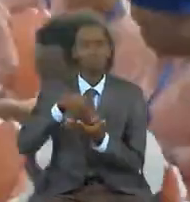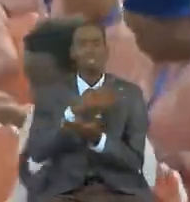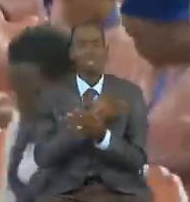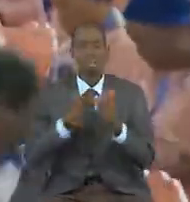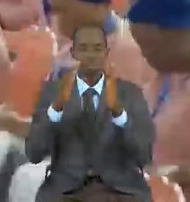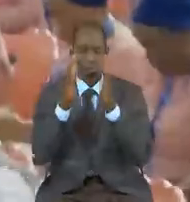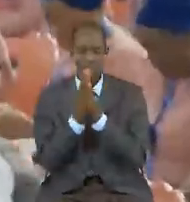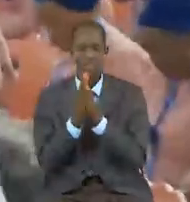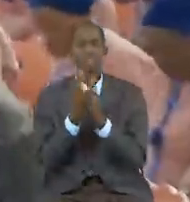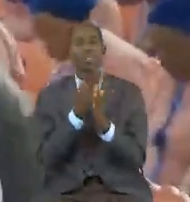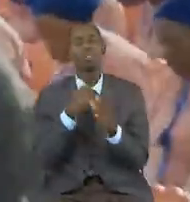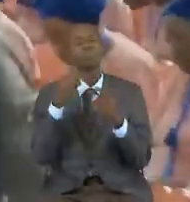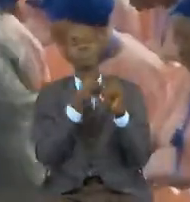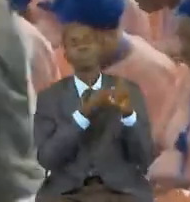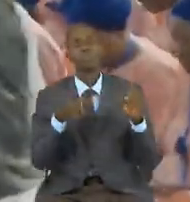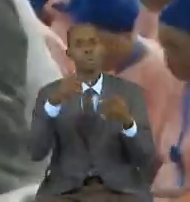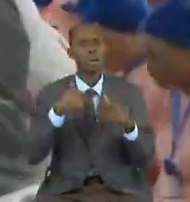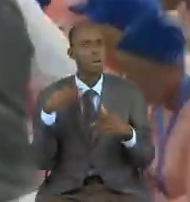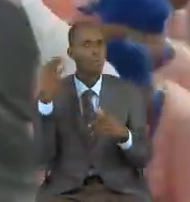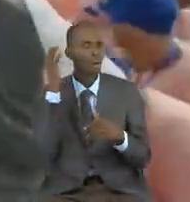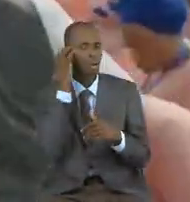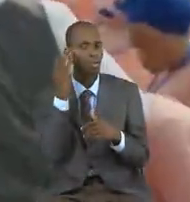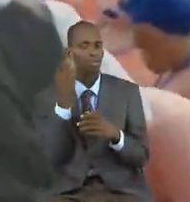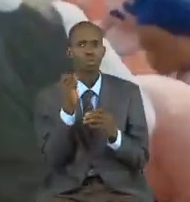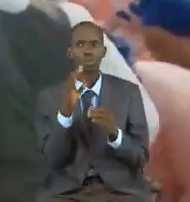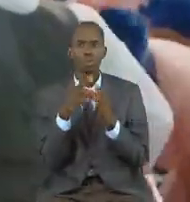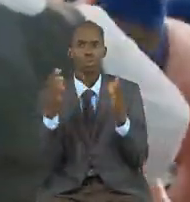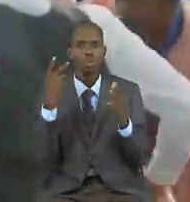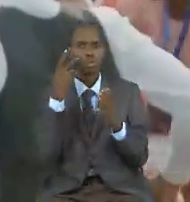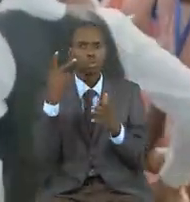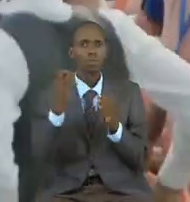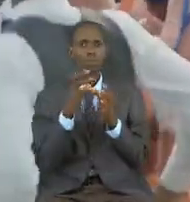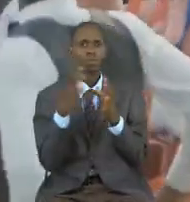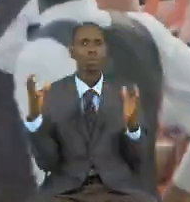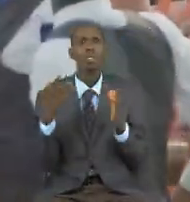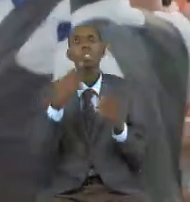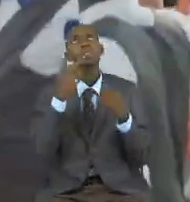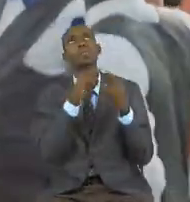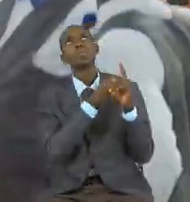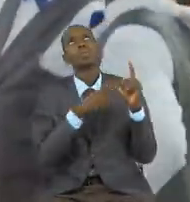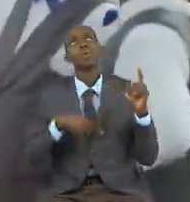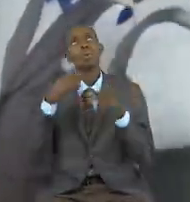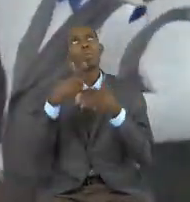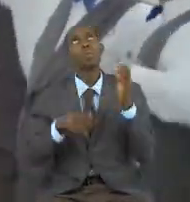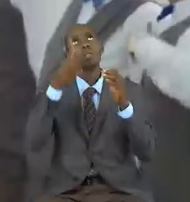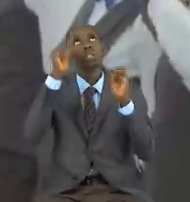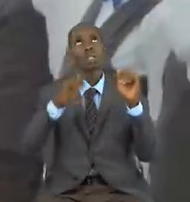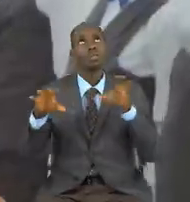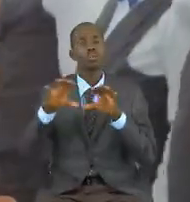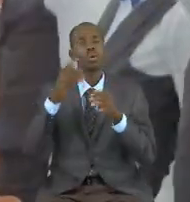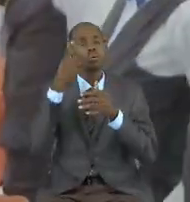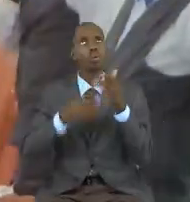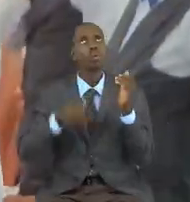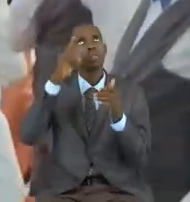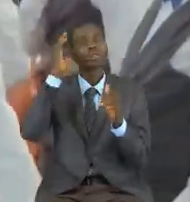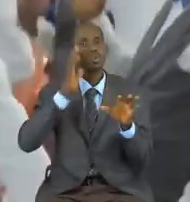We've heard so much. Let's tell the Lord what the Lord can do and what the Lord will do. And say,